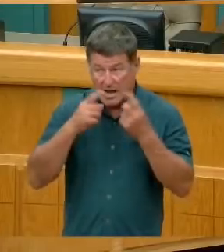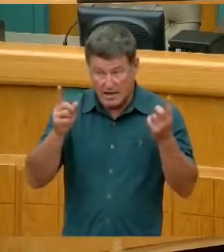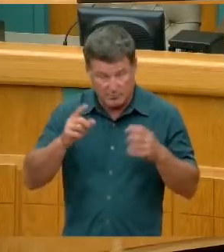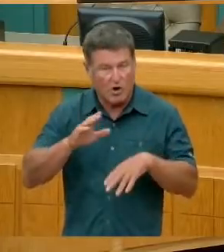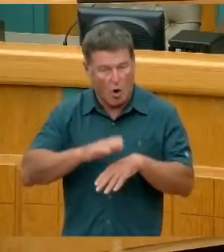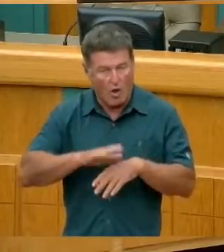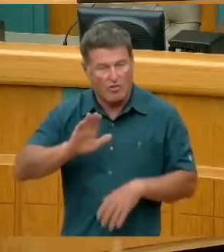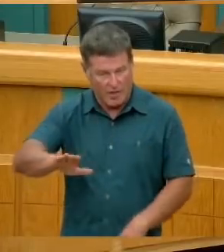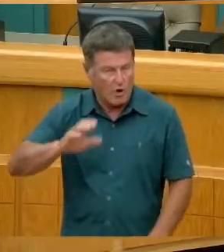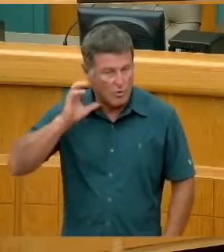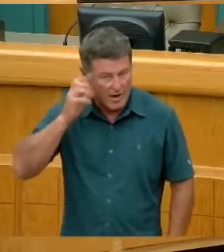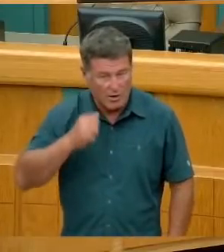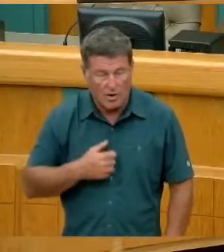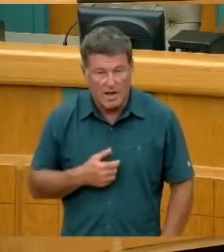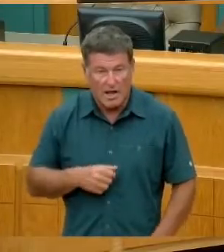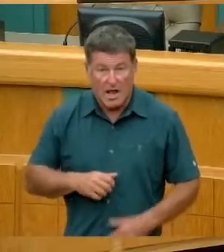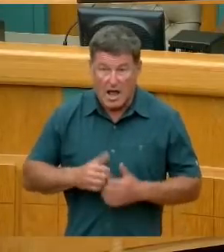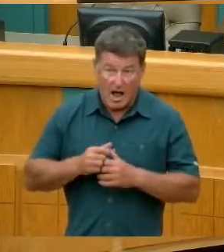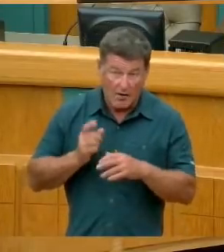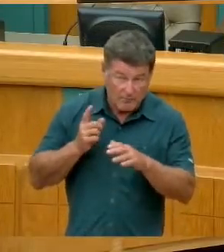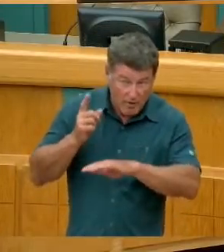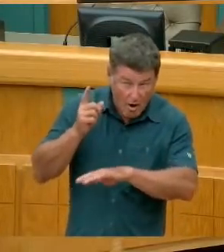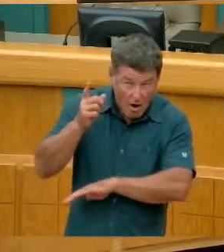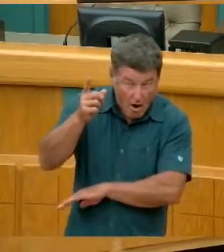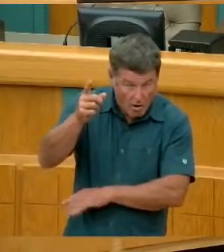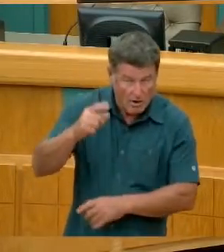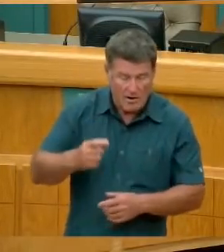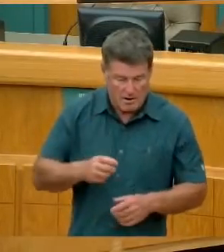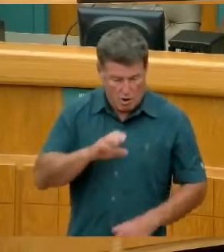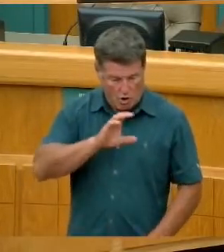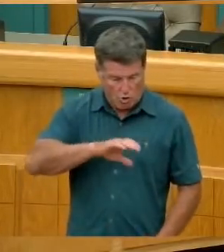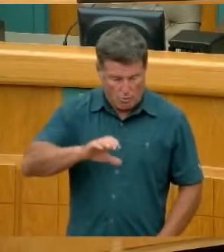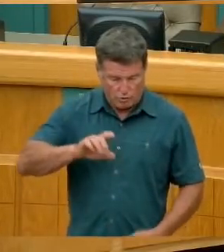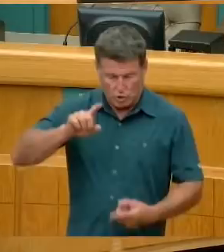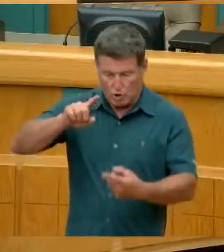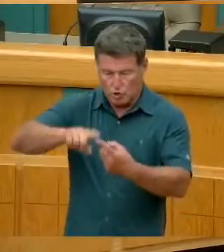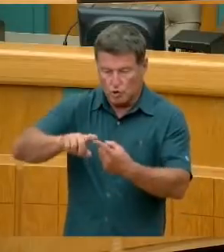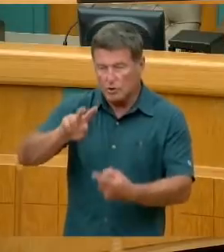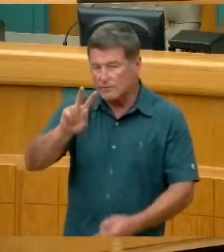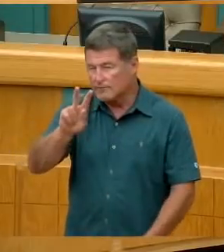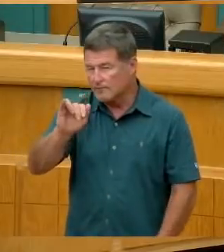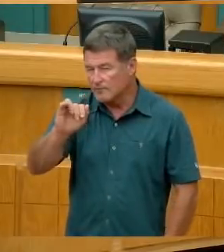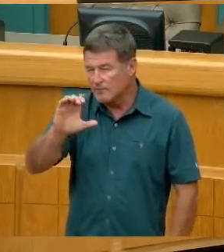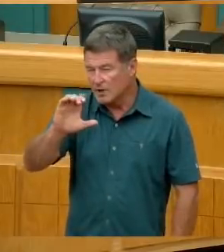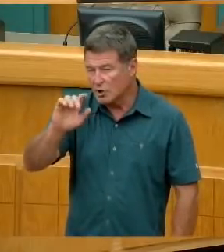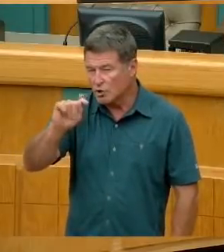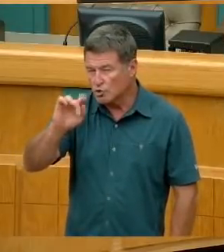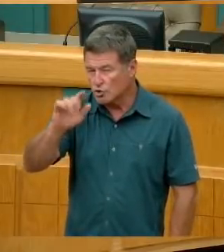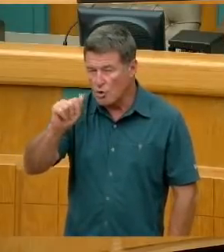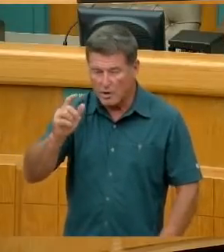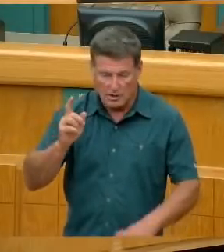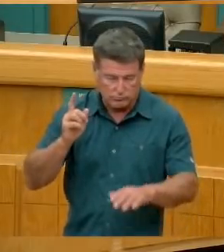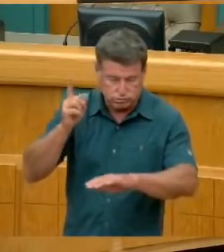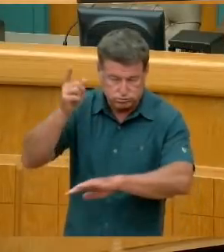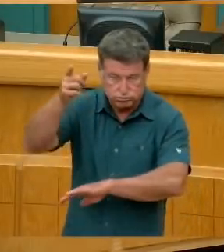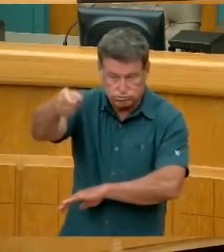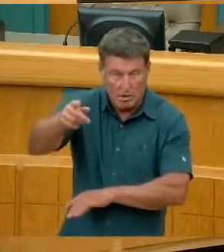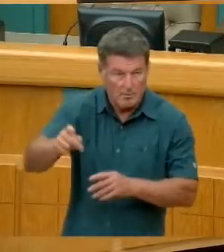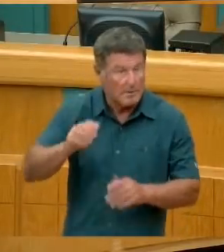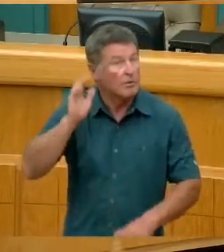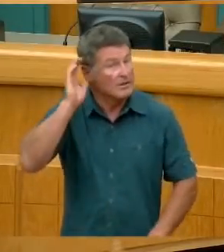And their broadcast goes as far as Victoria, is what Mr. Dunlap was